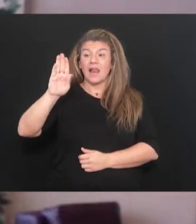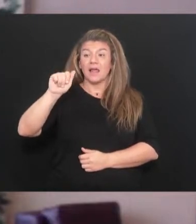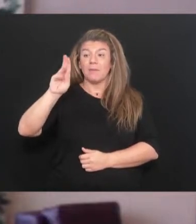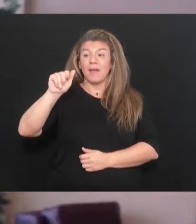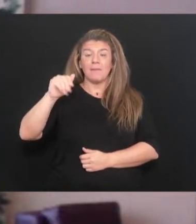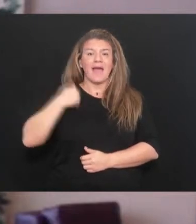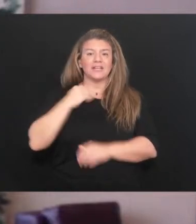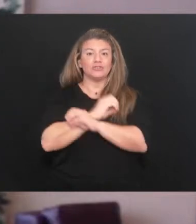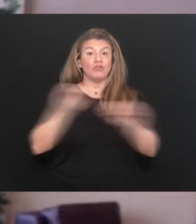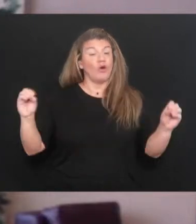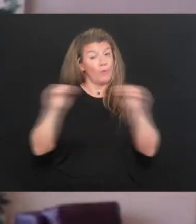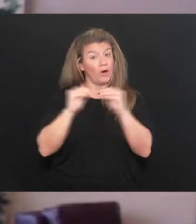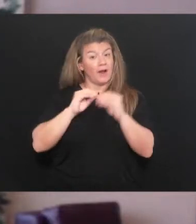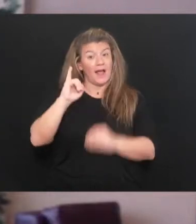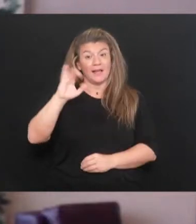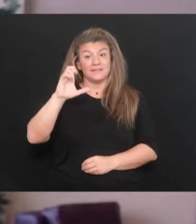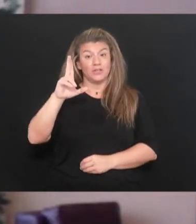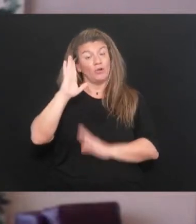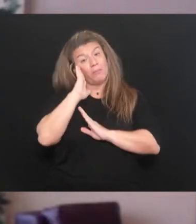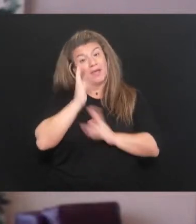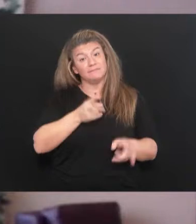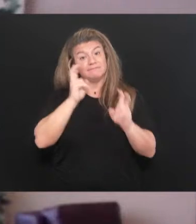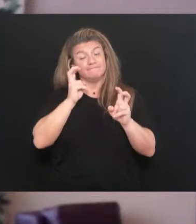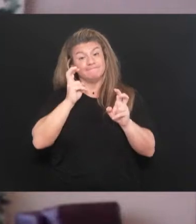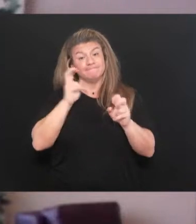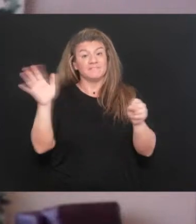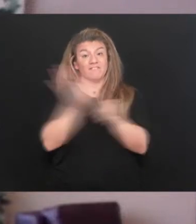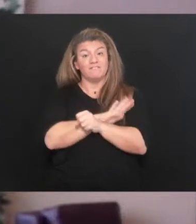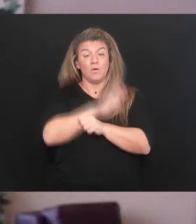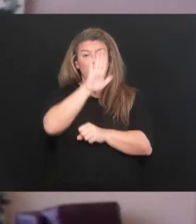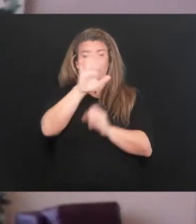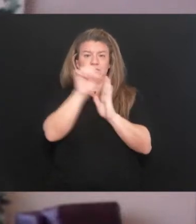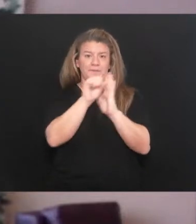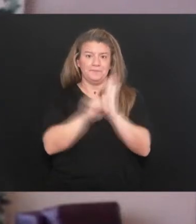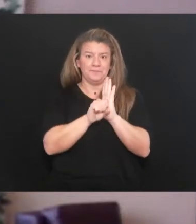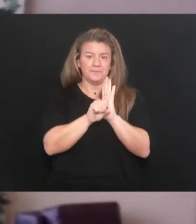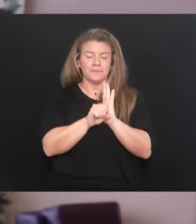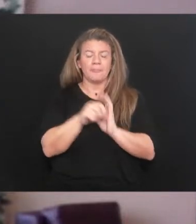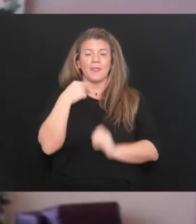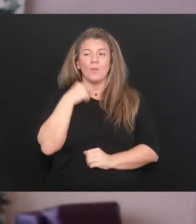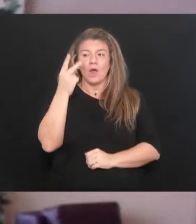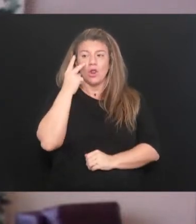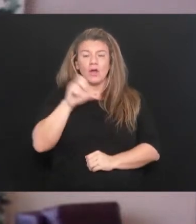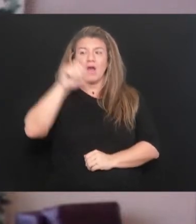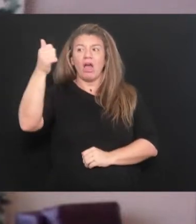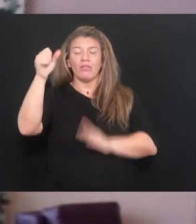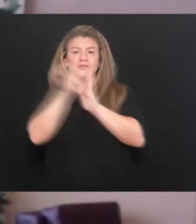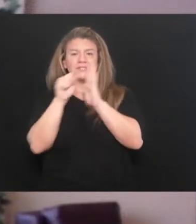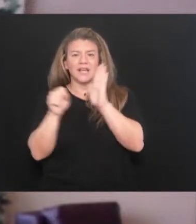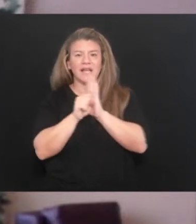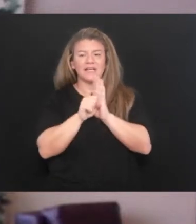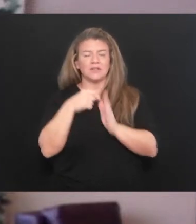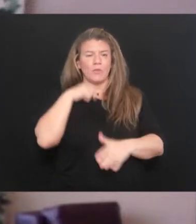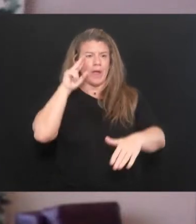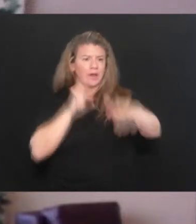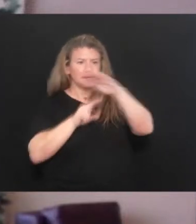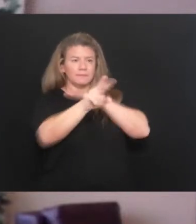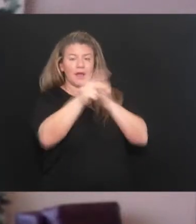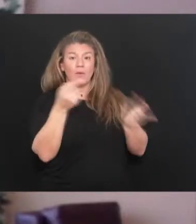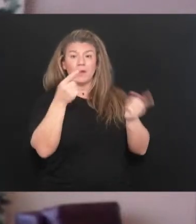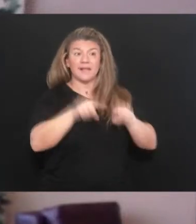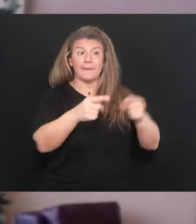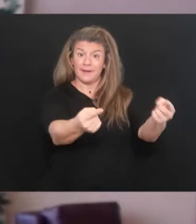ICU beds in their entire states. So as we've looked at other states and anticipated what is coming to